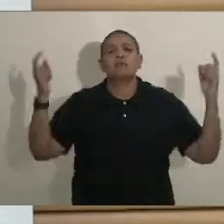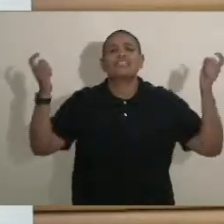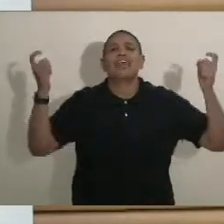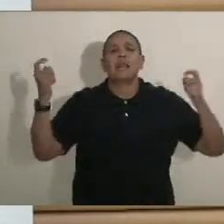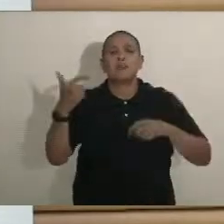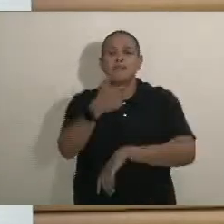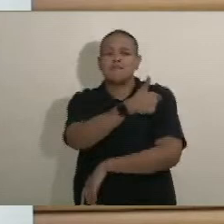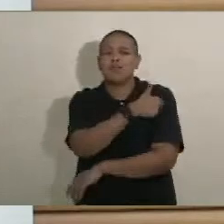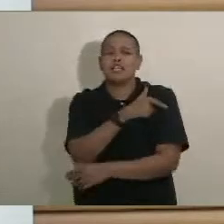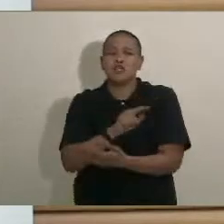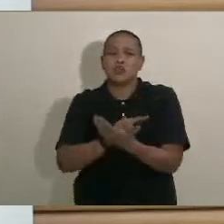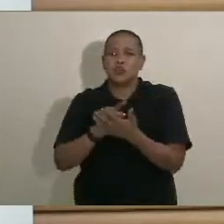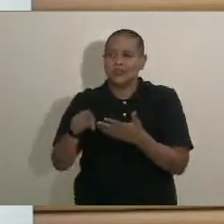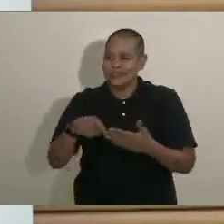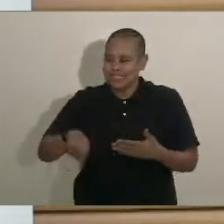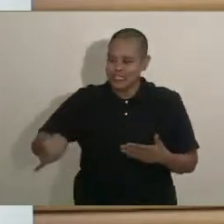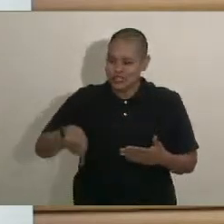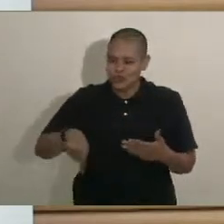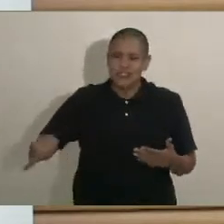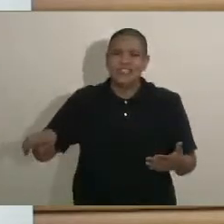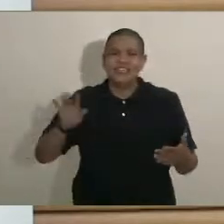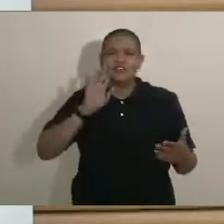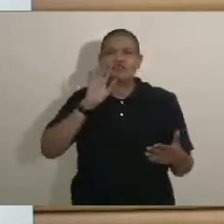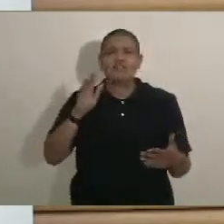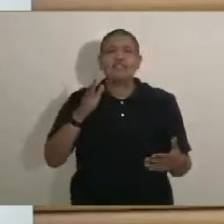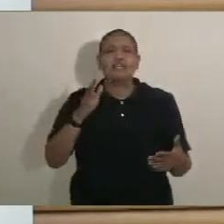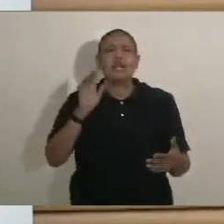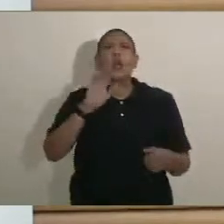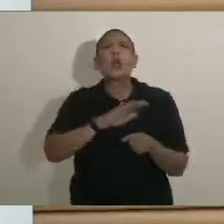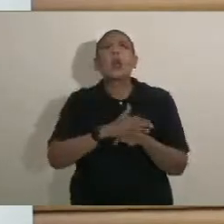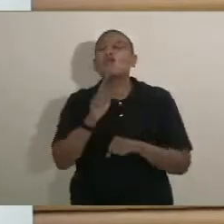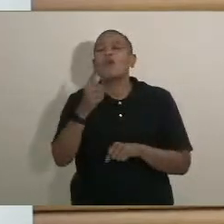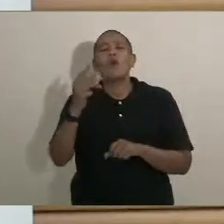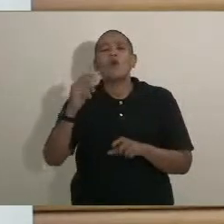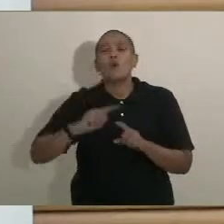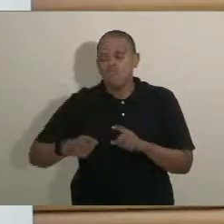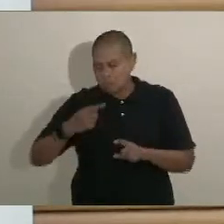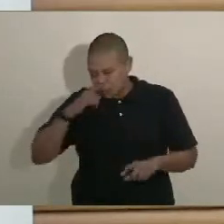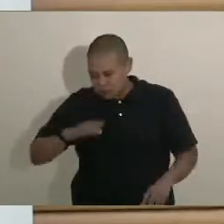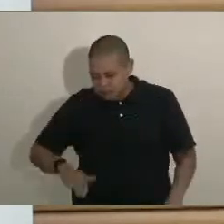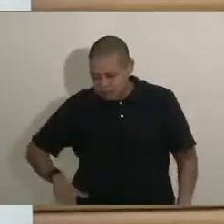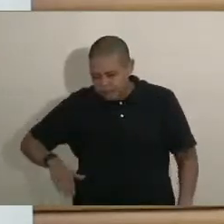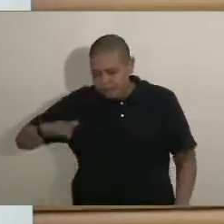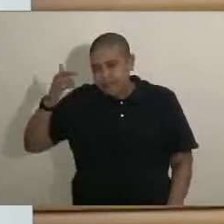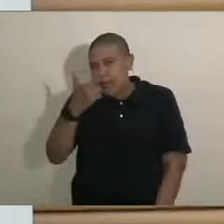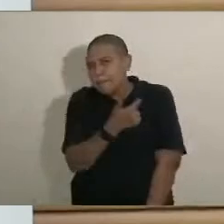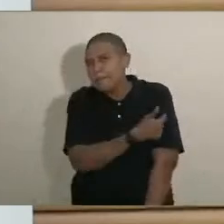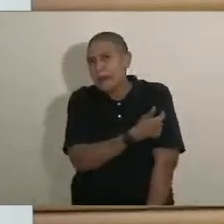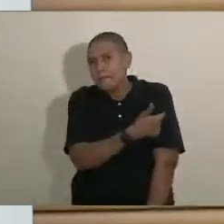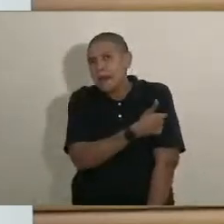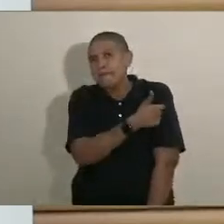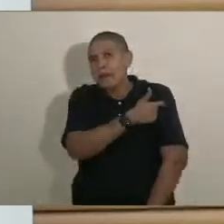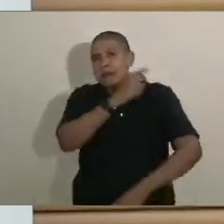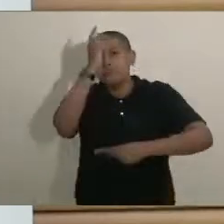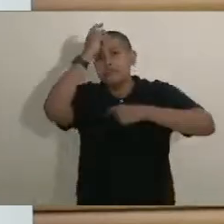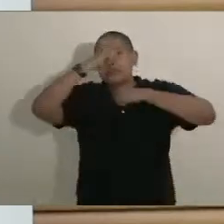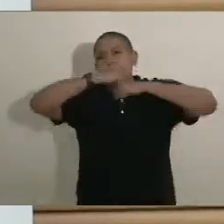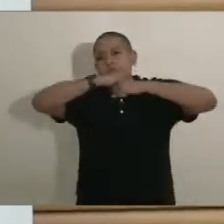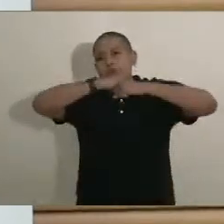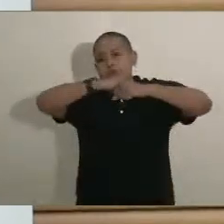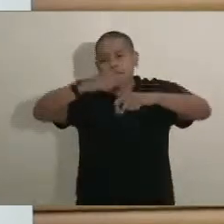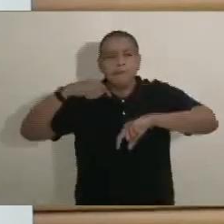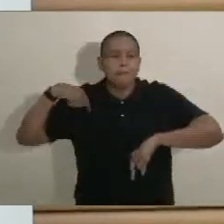Week, and it's really about immunization, not just for COVID-19, but for all of the diseases that we have vaccines